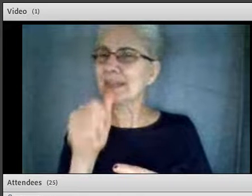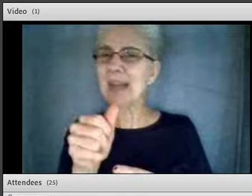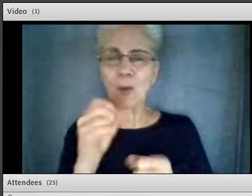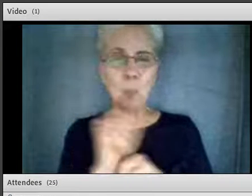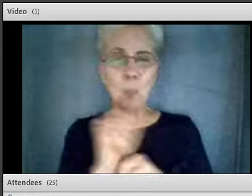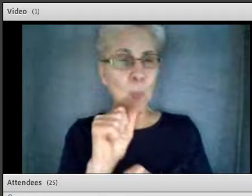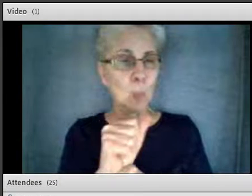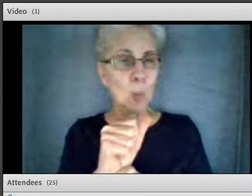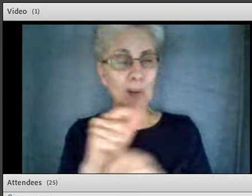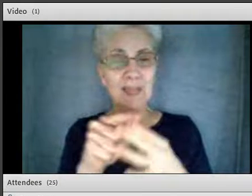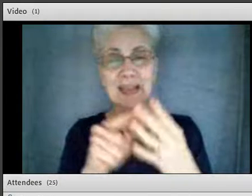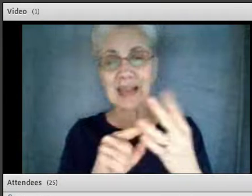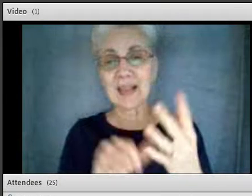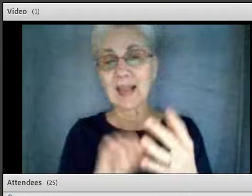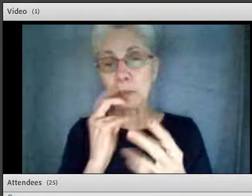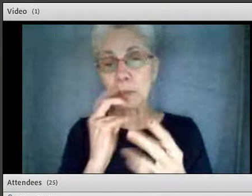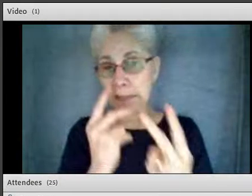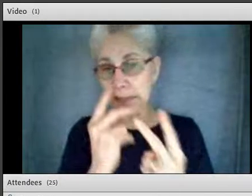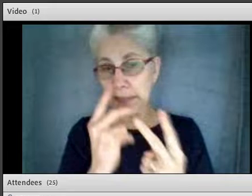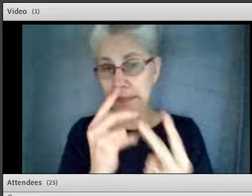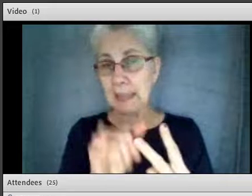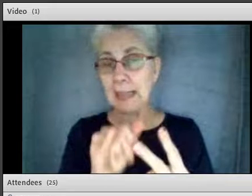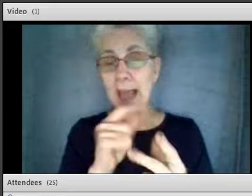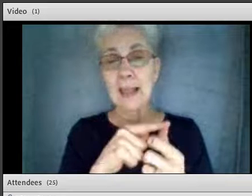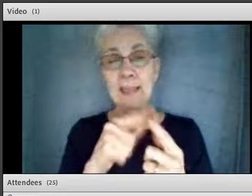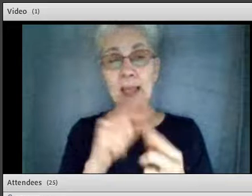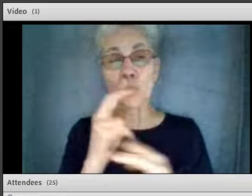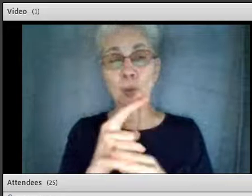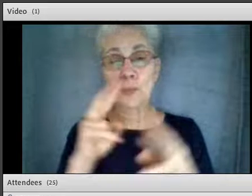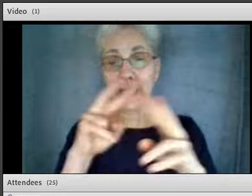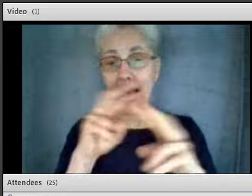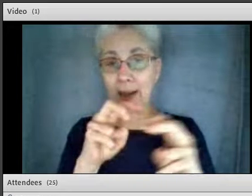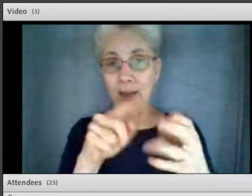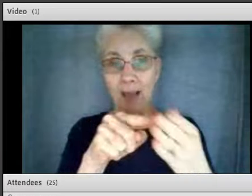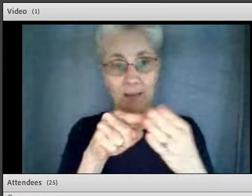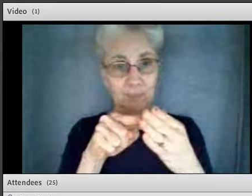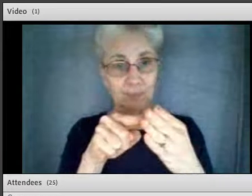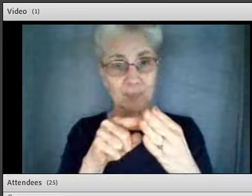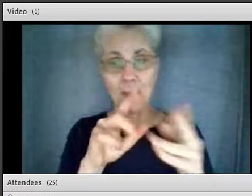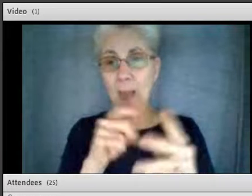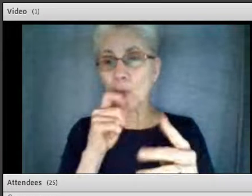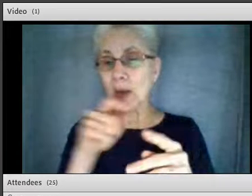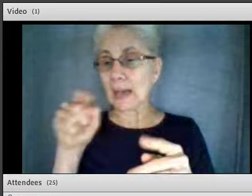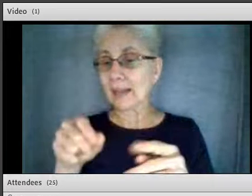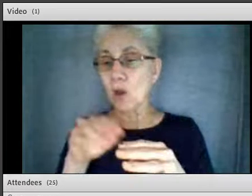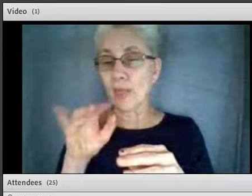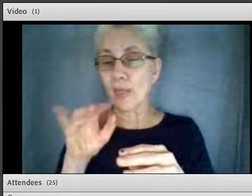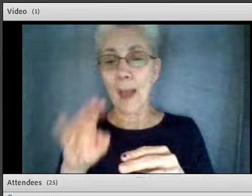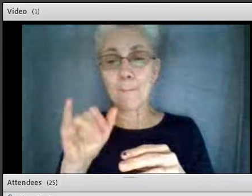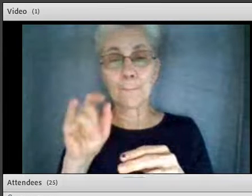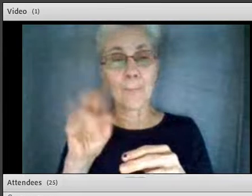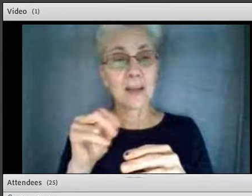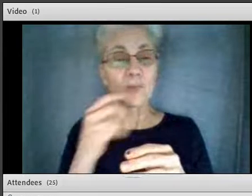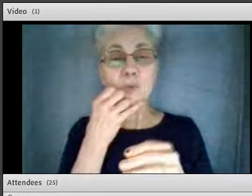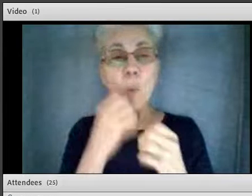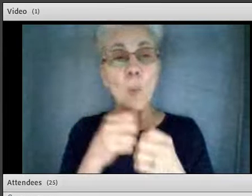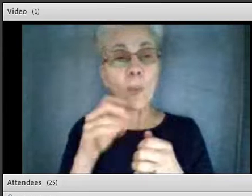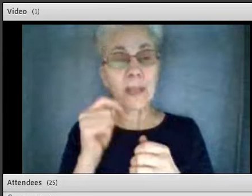that. And then you can use those analytics to see, yeah, people are not clicking on that button. What is wrong with it? And you can change the wording on that.